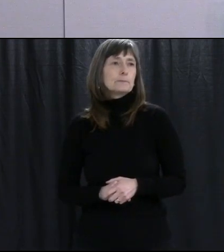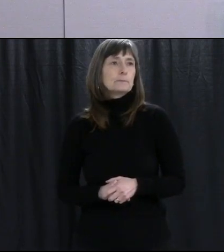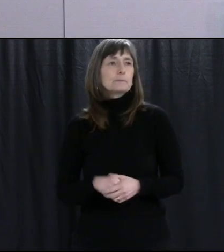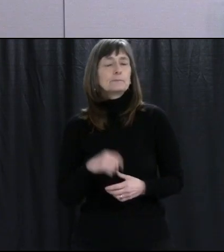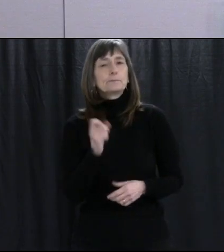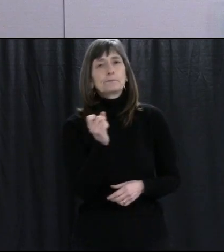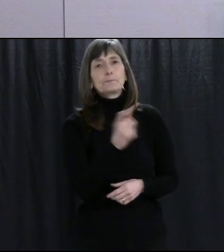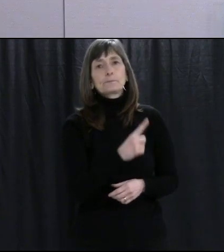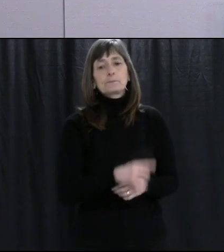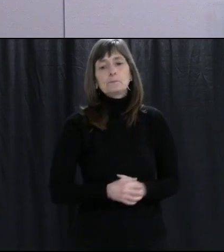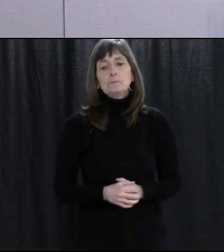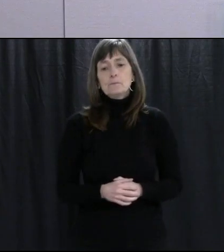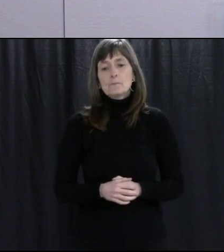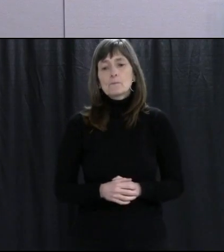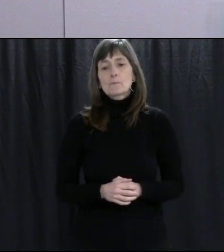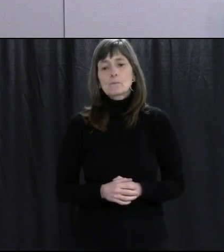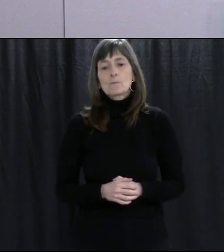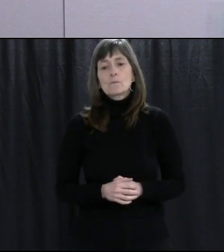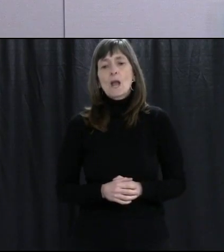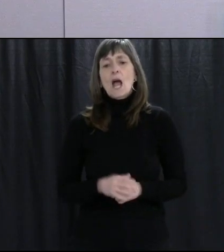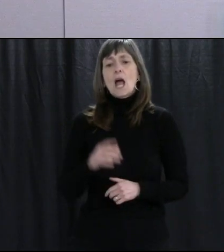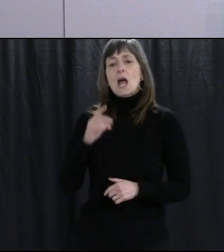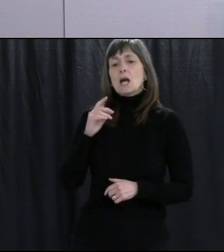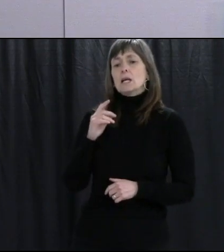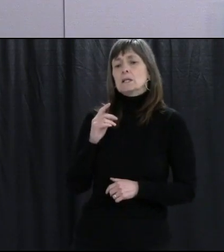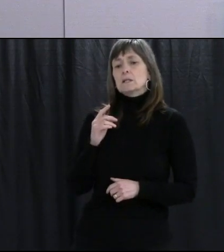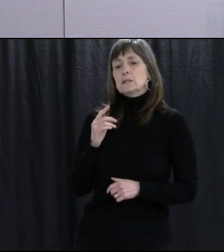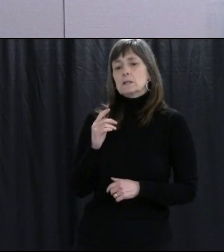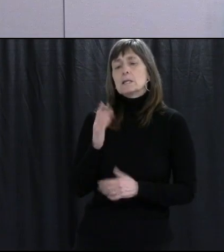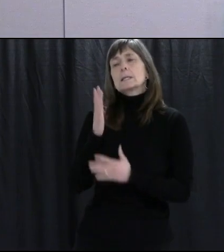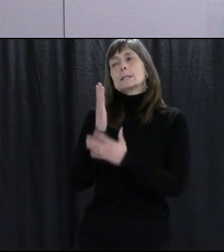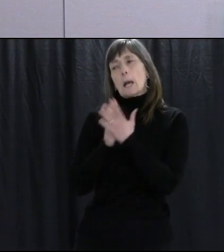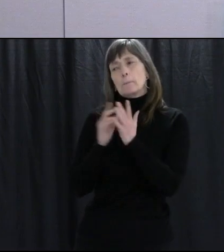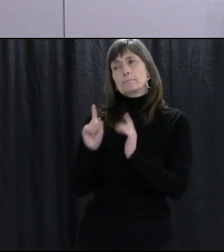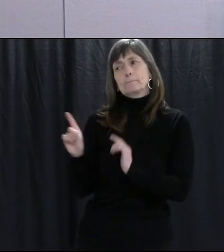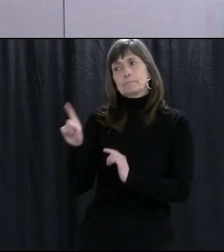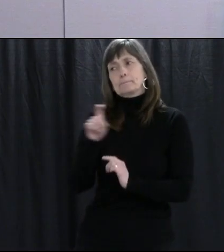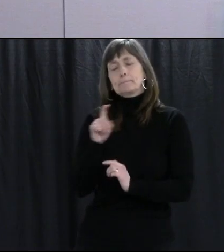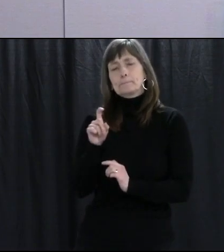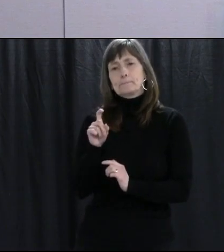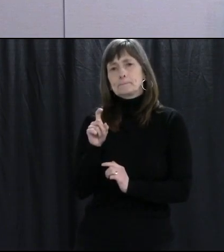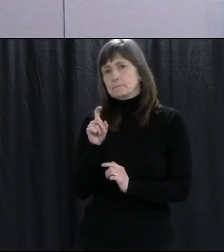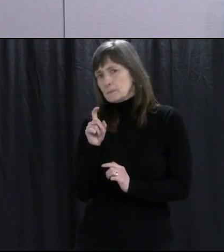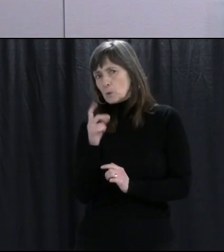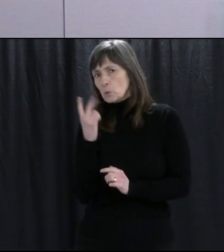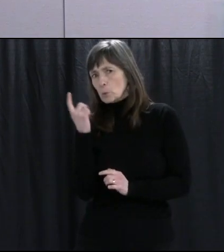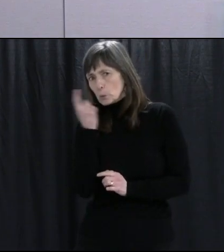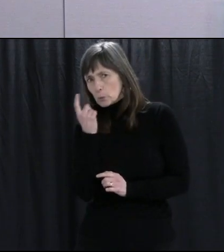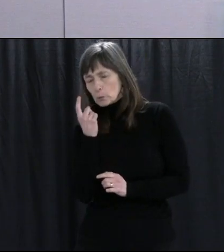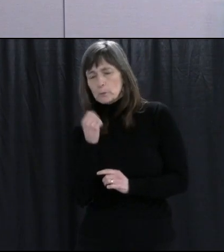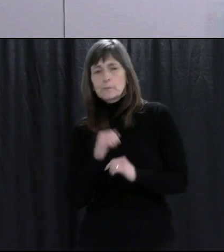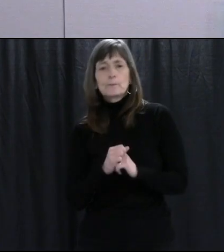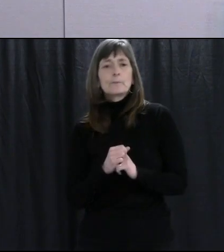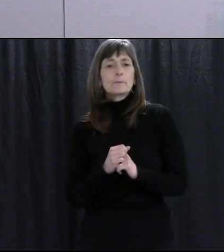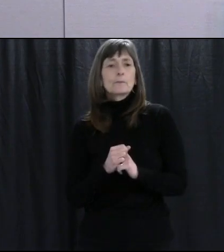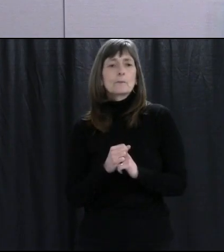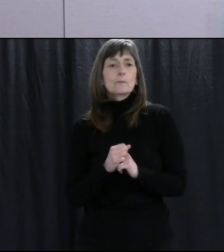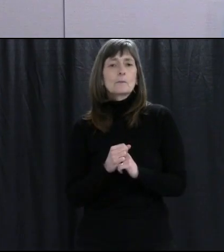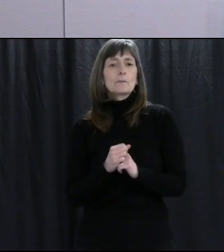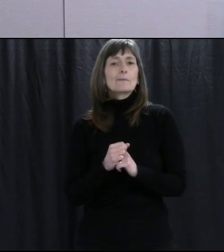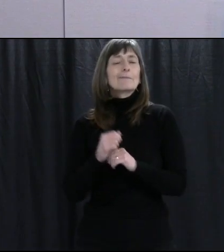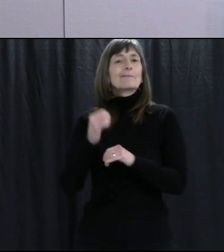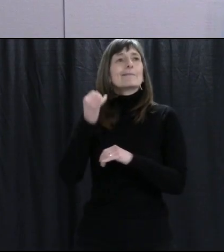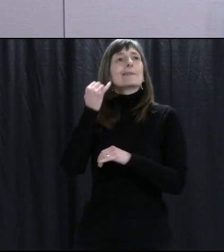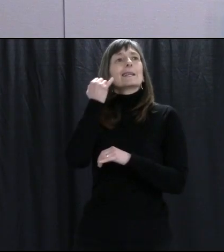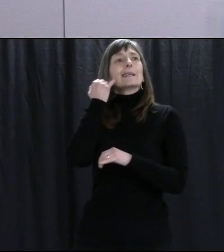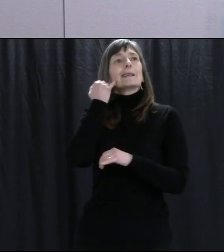One of the questions that people have is, you may have international passengers who are coming back. That usually means a